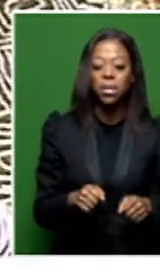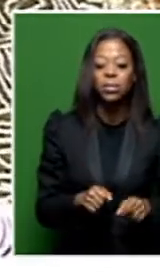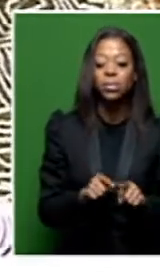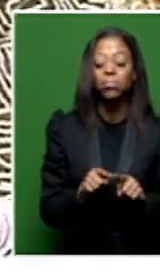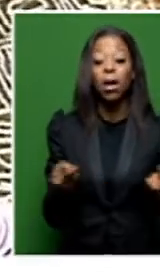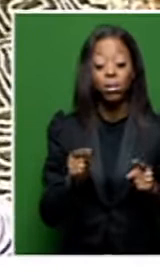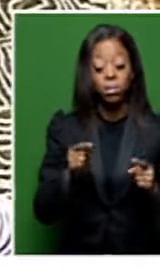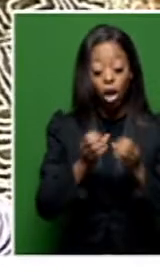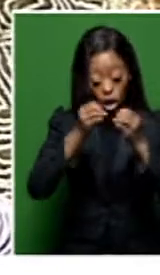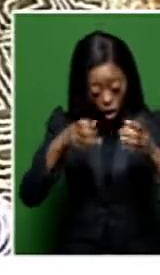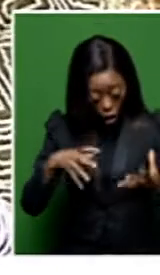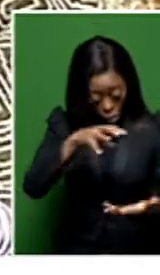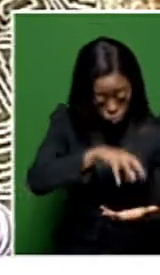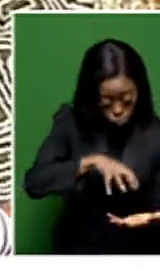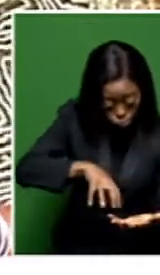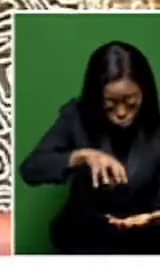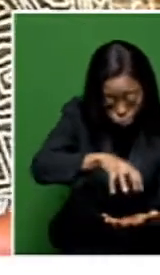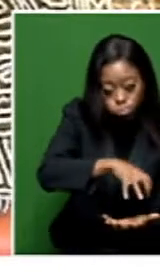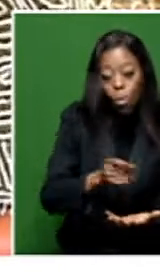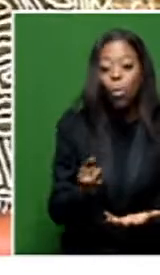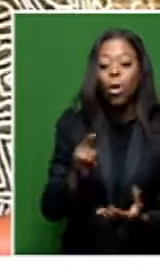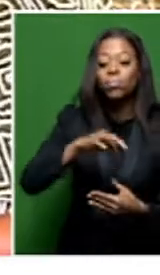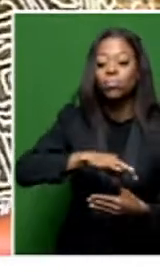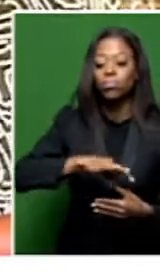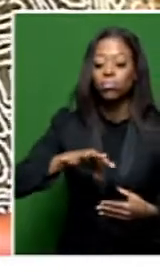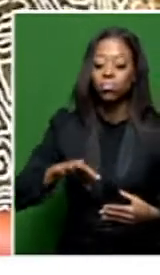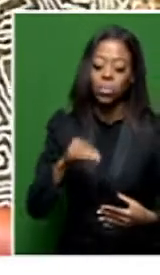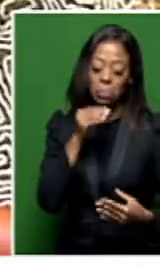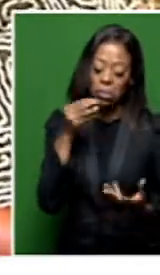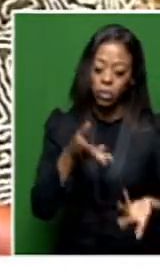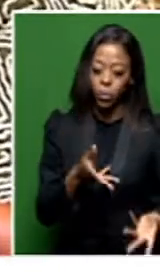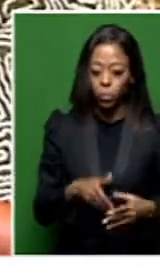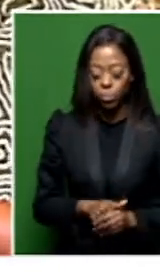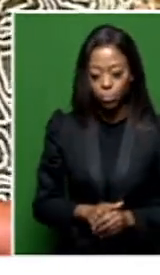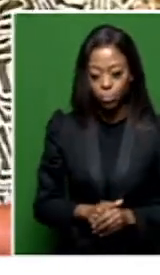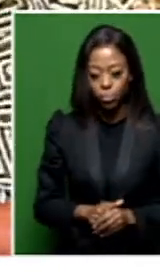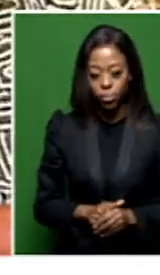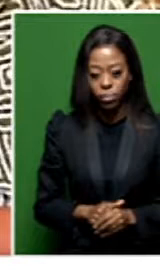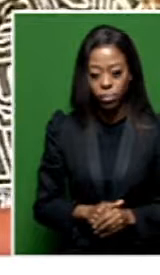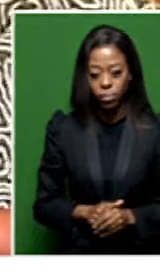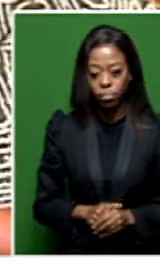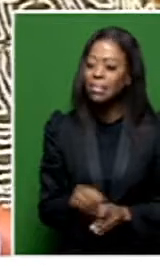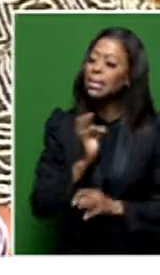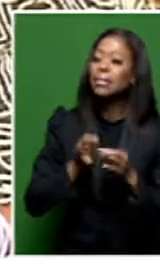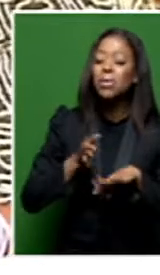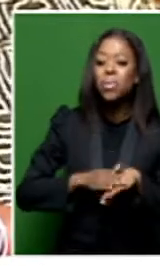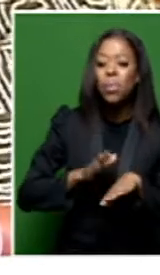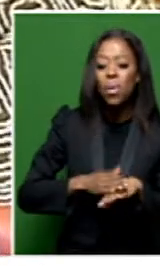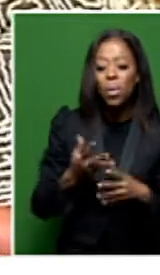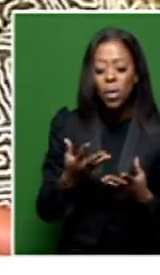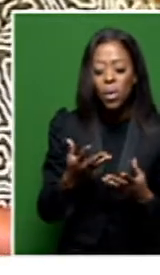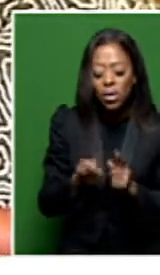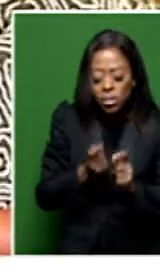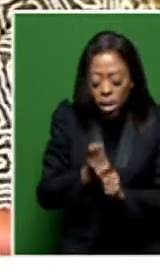but the majority of the things on your plate are plants. So that's what a plant-based diet is. And talk to us about the